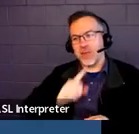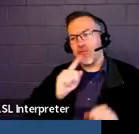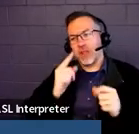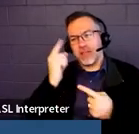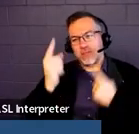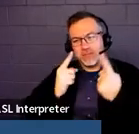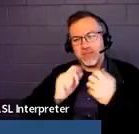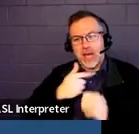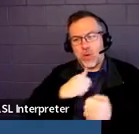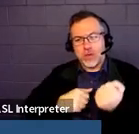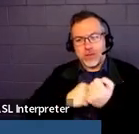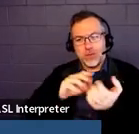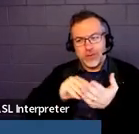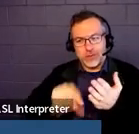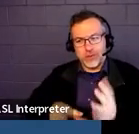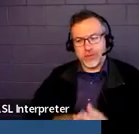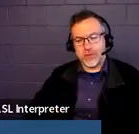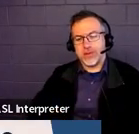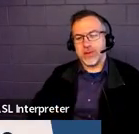Okay.